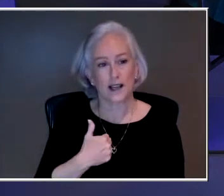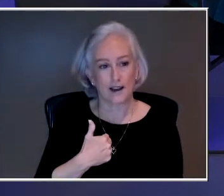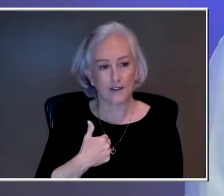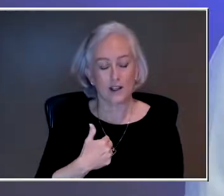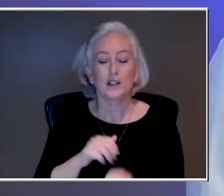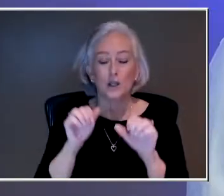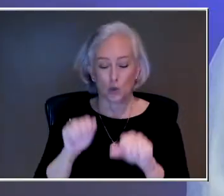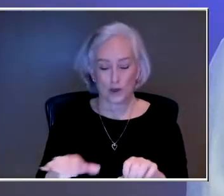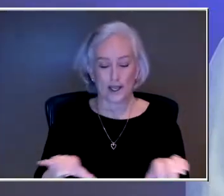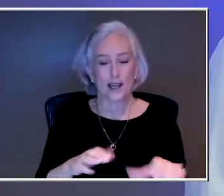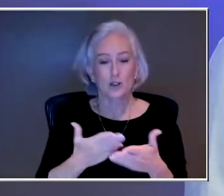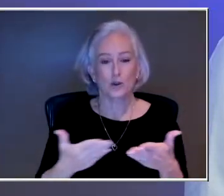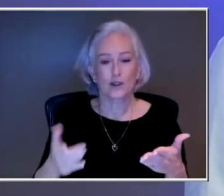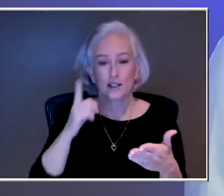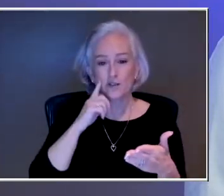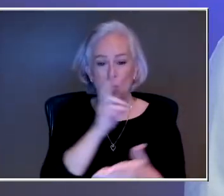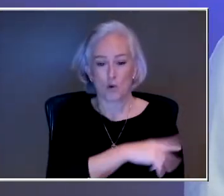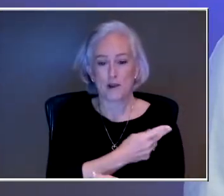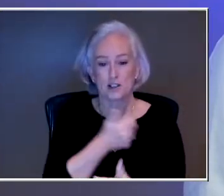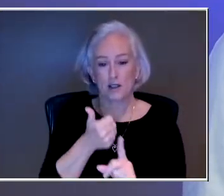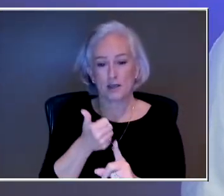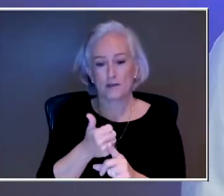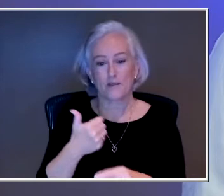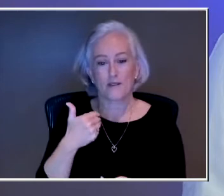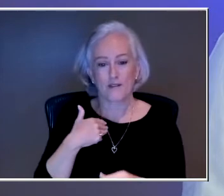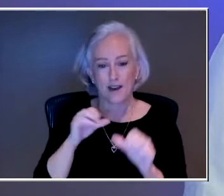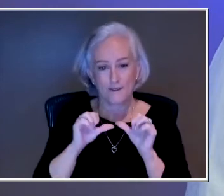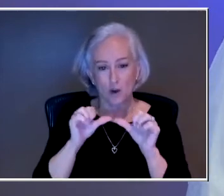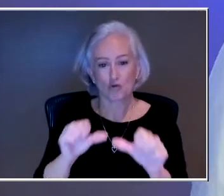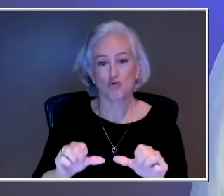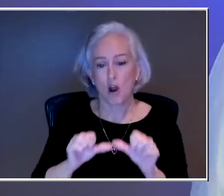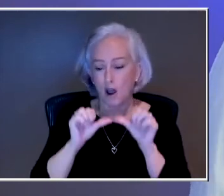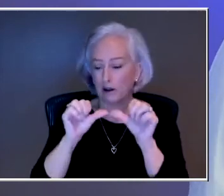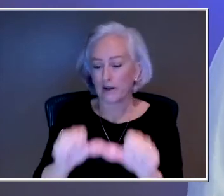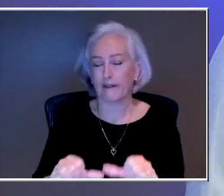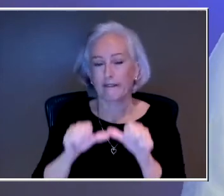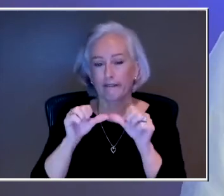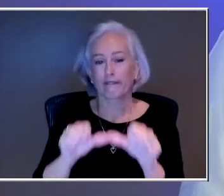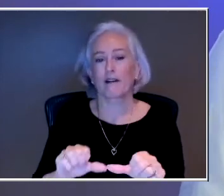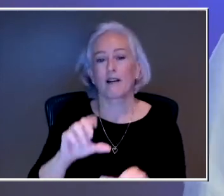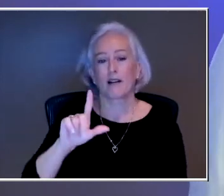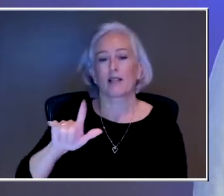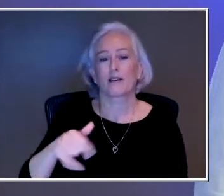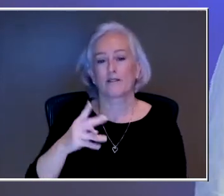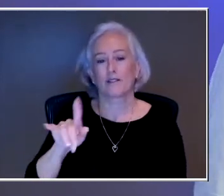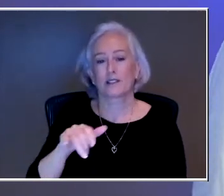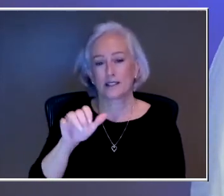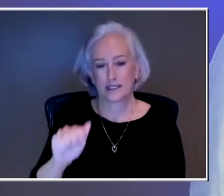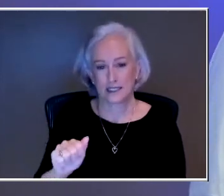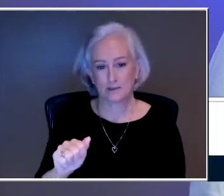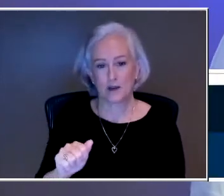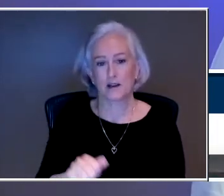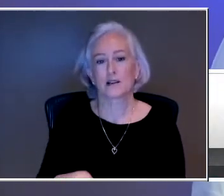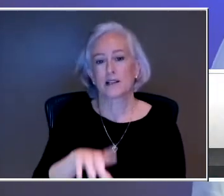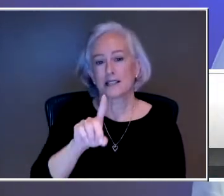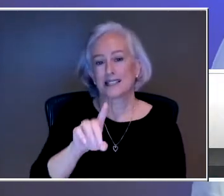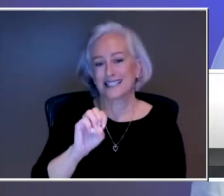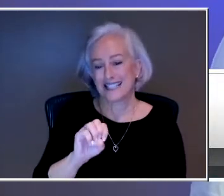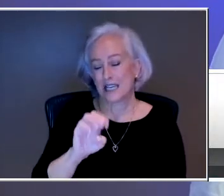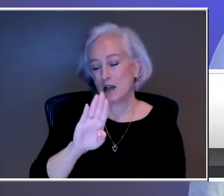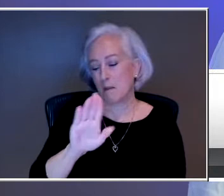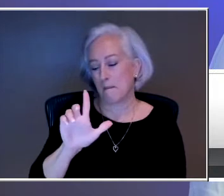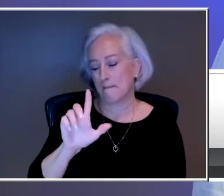chronic lymphedema. We think about them in a couple of sort of larger categories, debulking and then physiologic operations. As Dr.